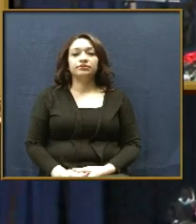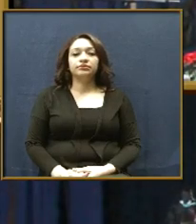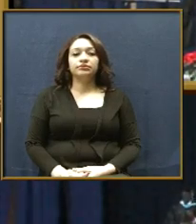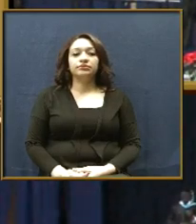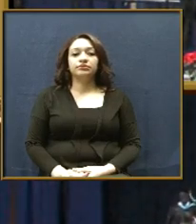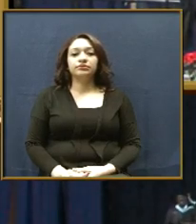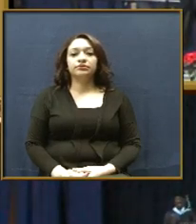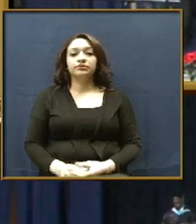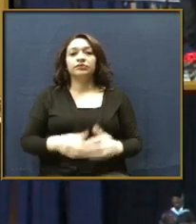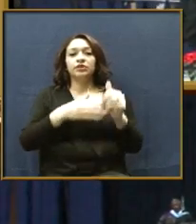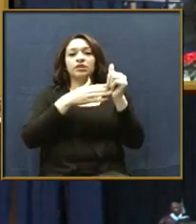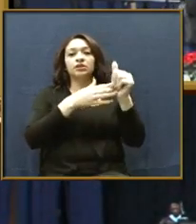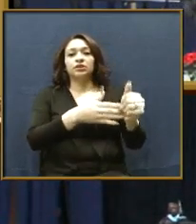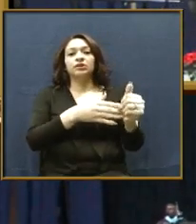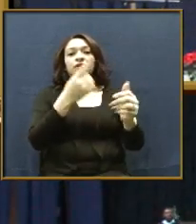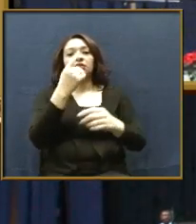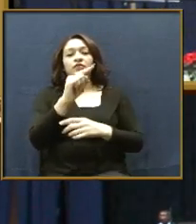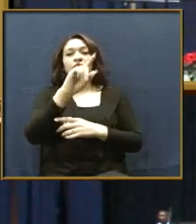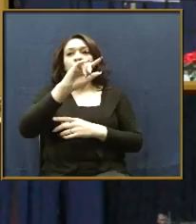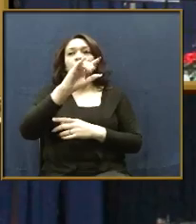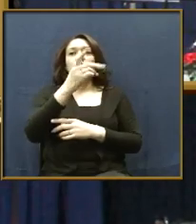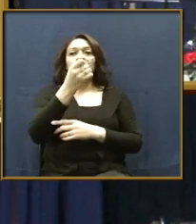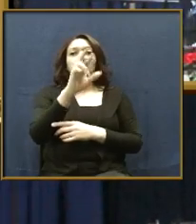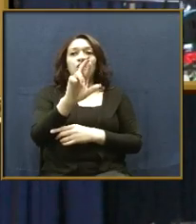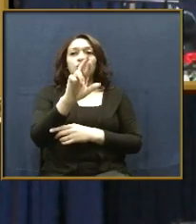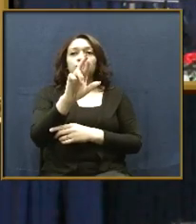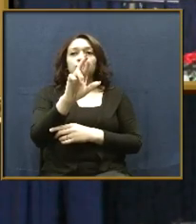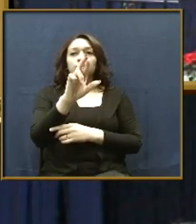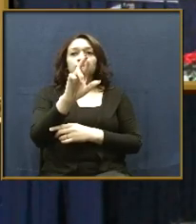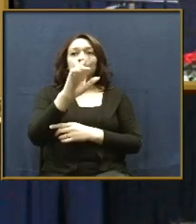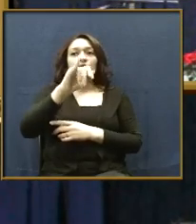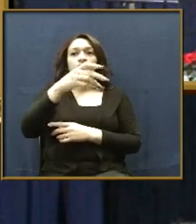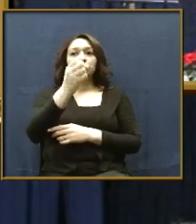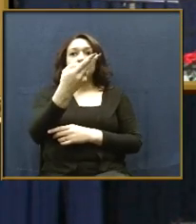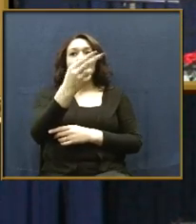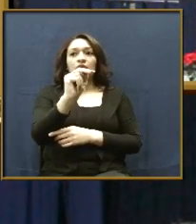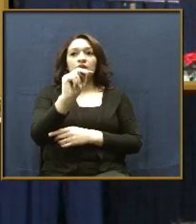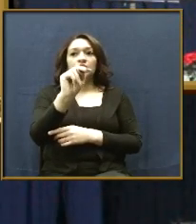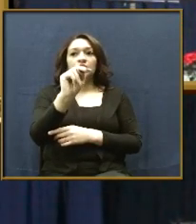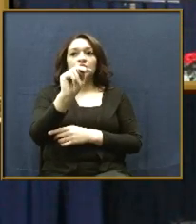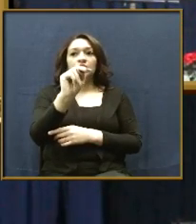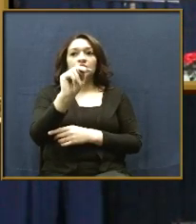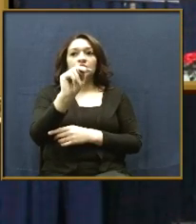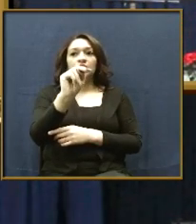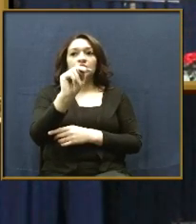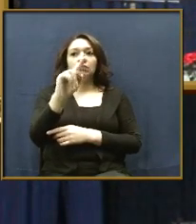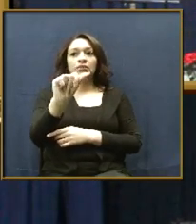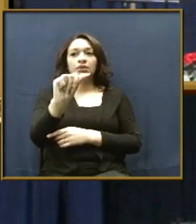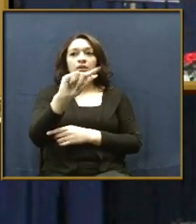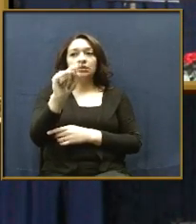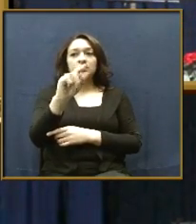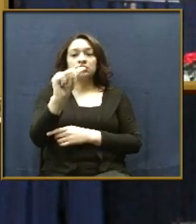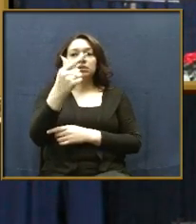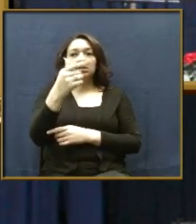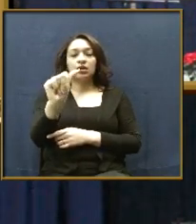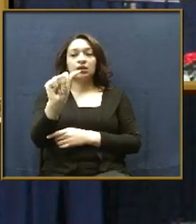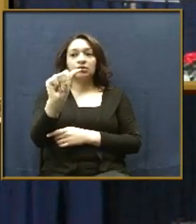In the College of Education is Dr. John J. Miazga, Dean of the College of Education, and Dr. Susan E. Keith, Graduate